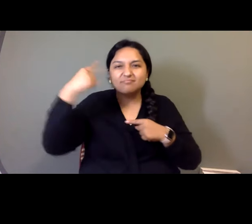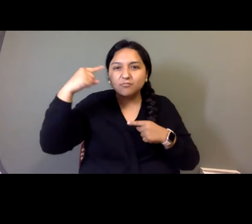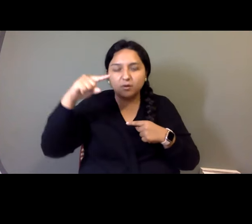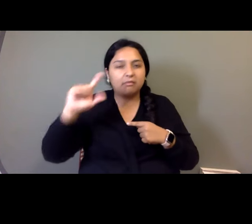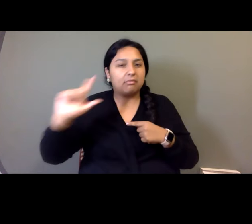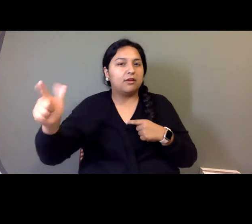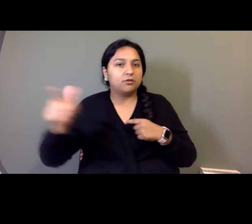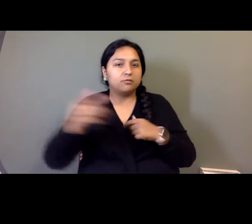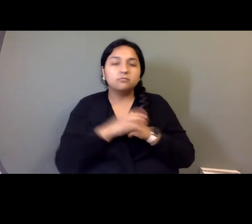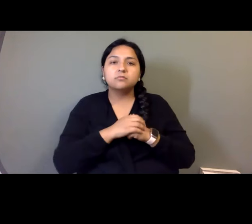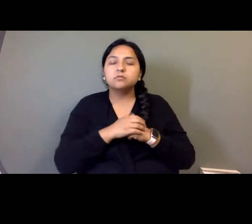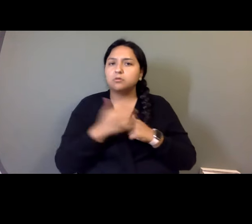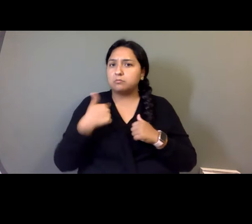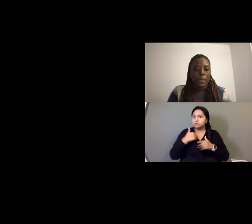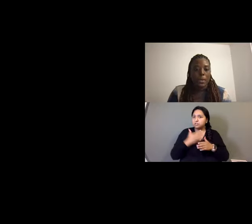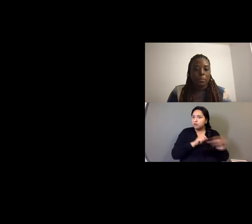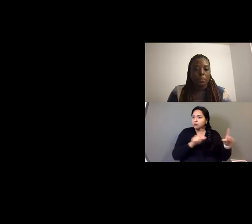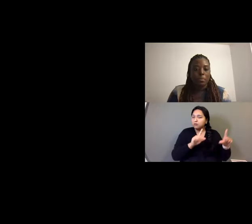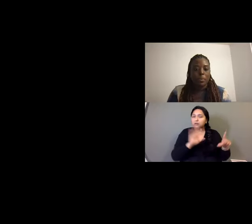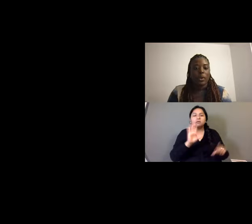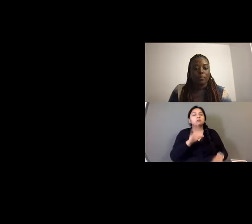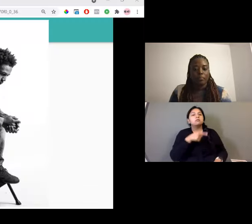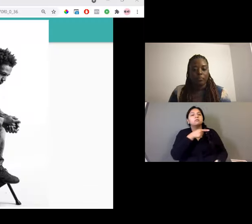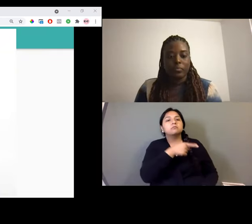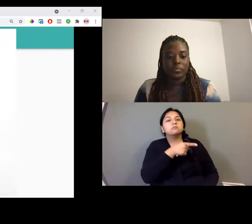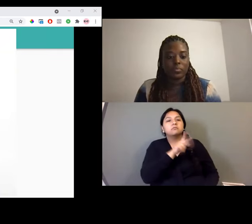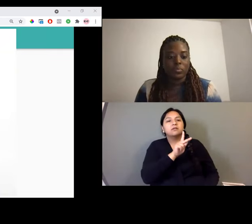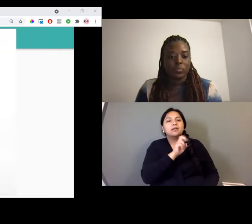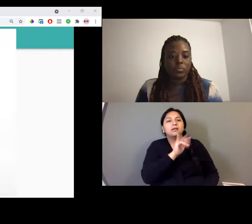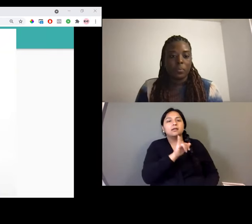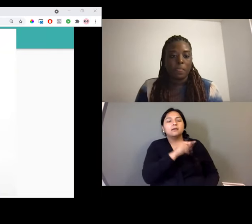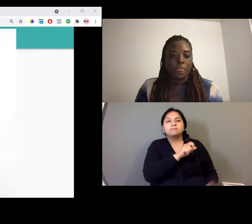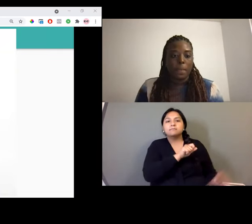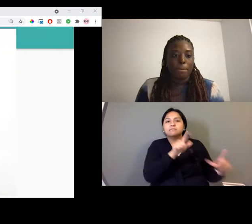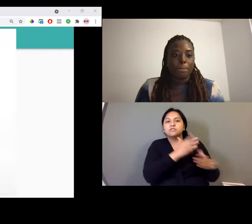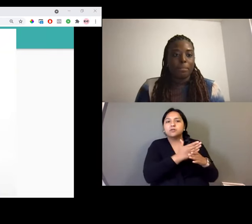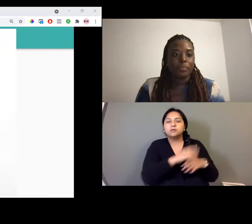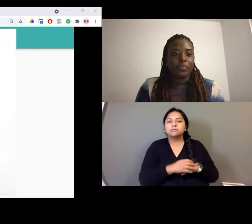Miko, am I sharing? Or? No, Kenny, can you pull up the screen? Okay.